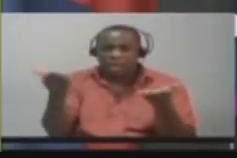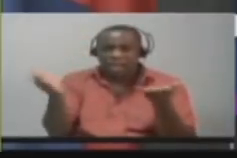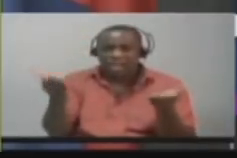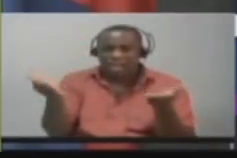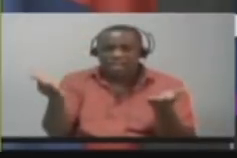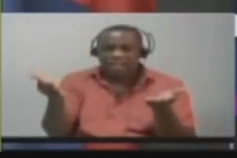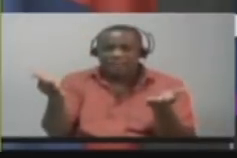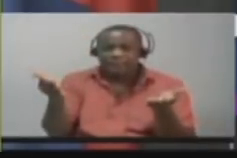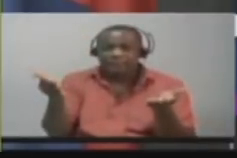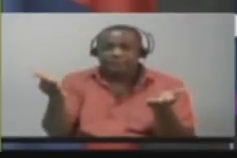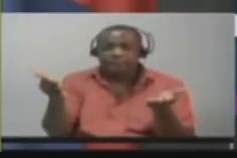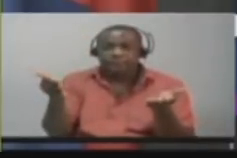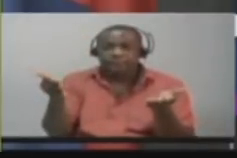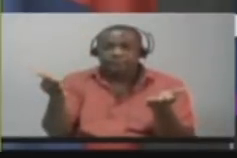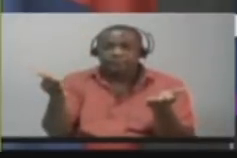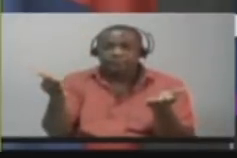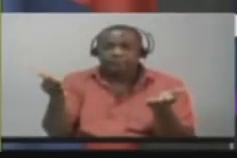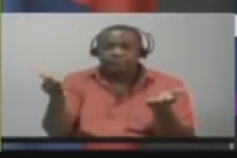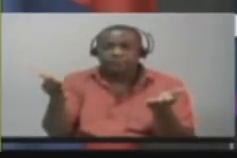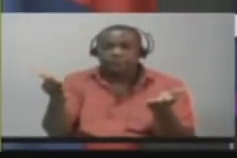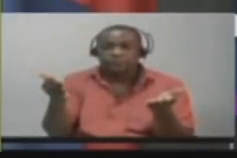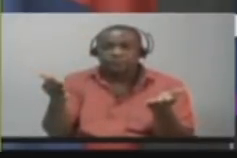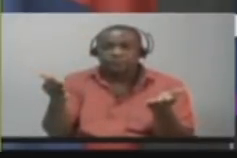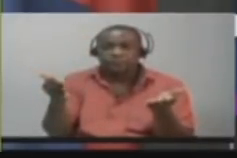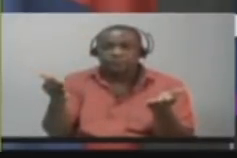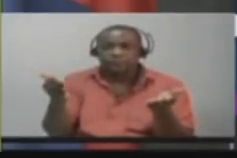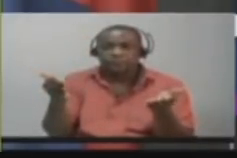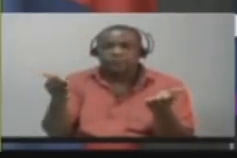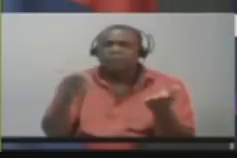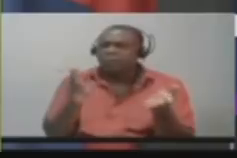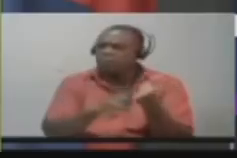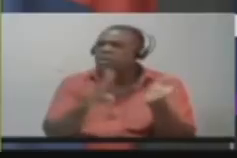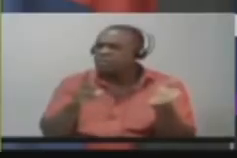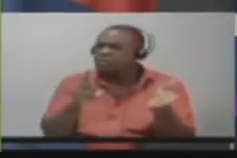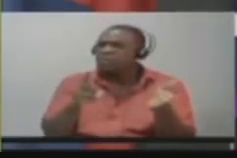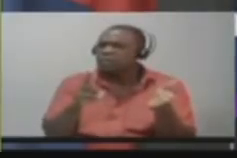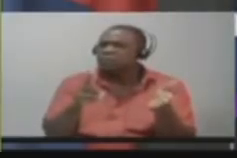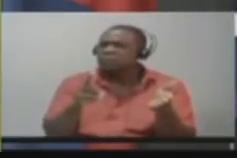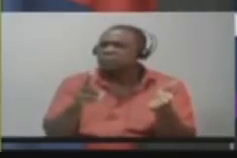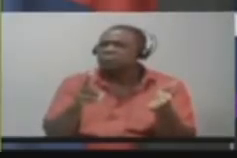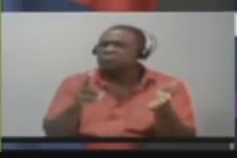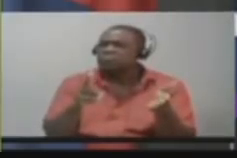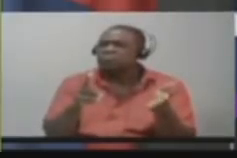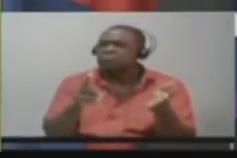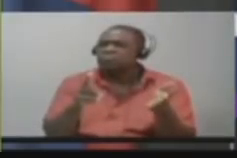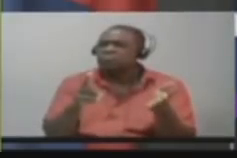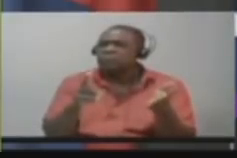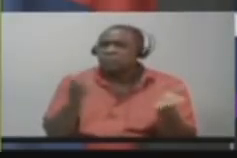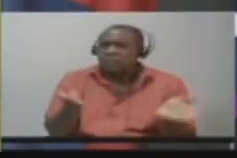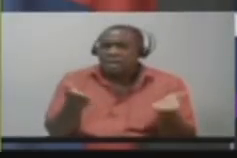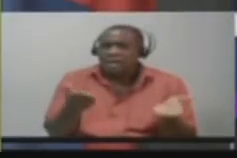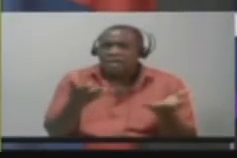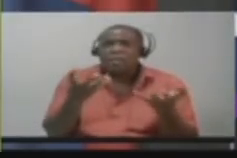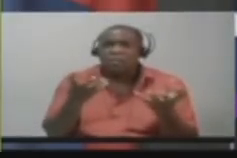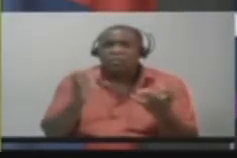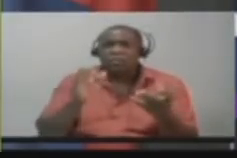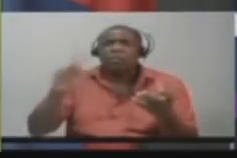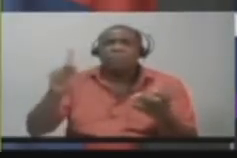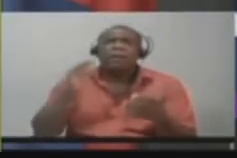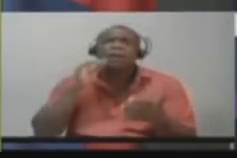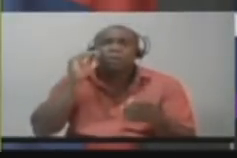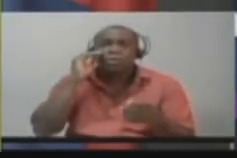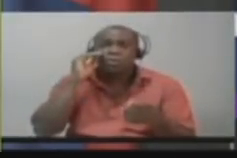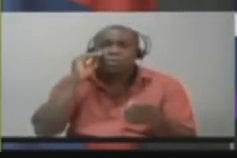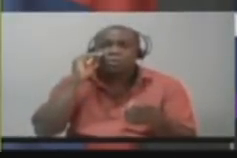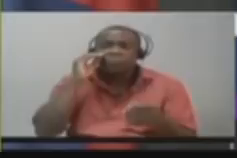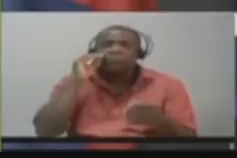I expect that they would have been registered, and whoever they are, they were in Trinidad and Tobago and they wanted to go back home. Between the